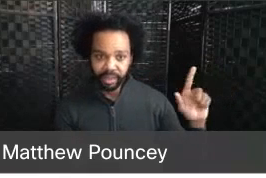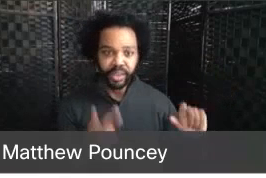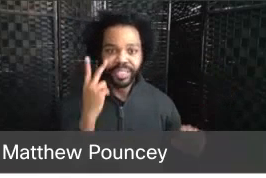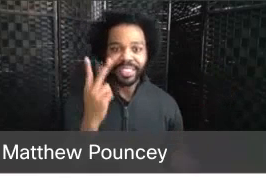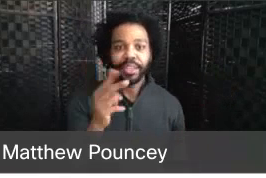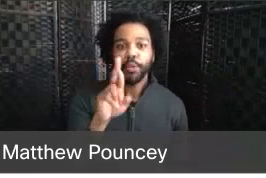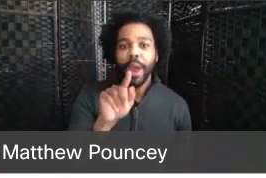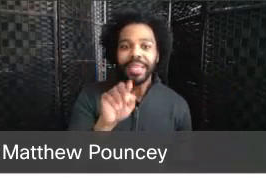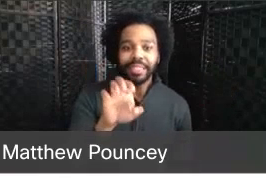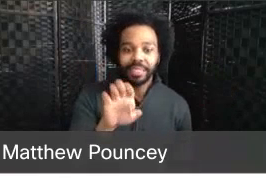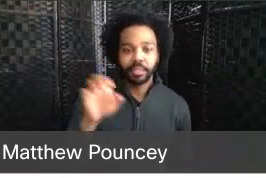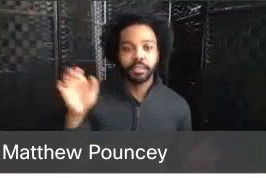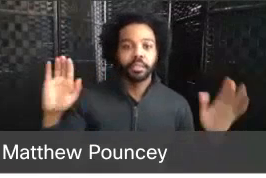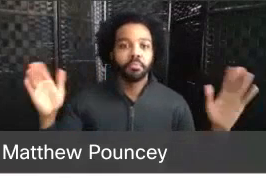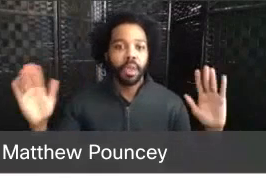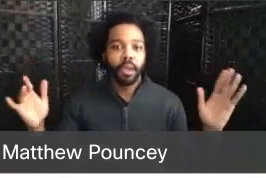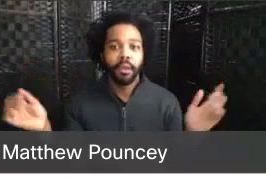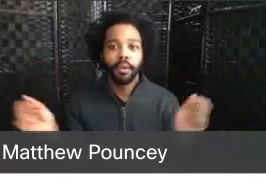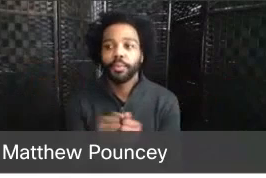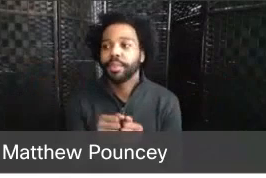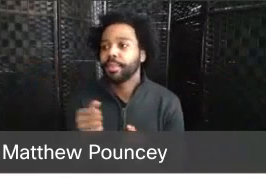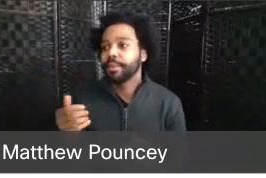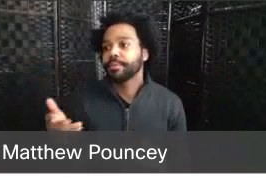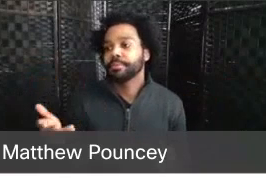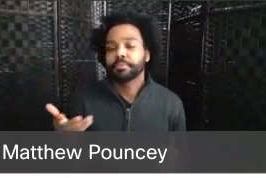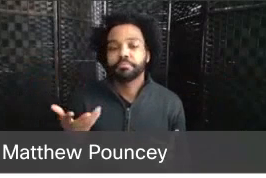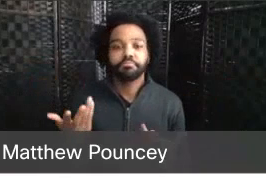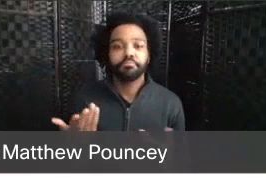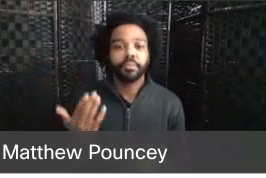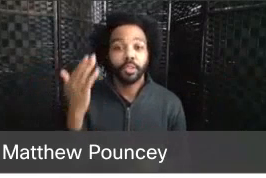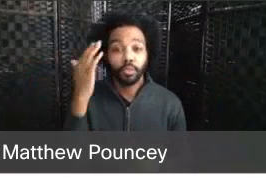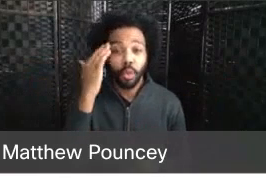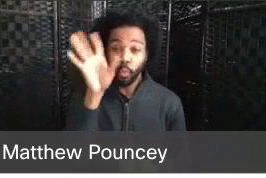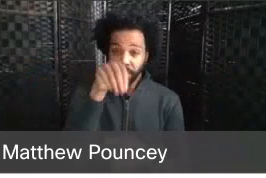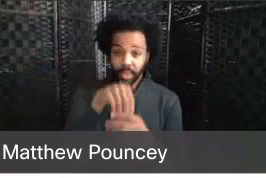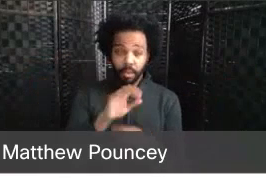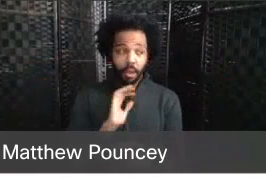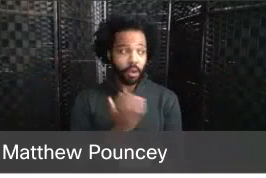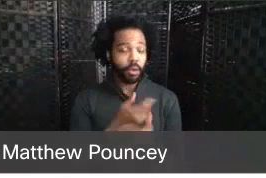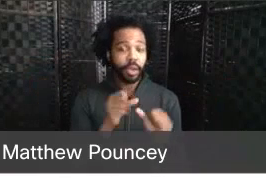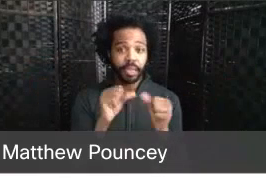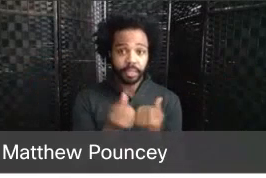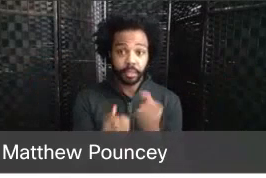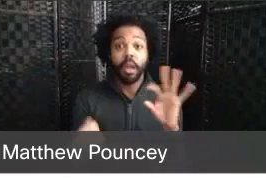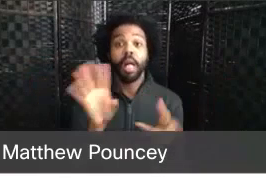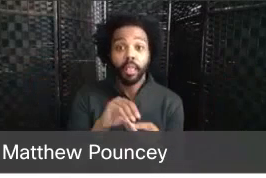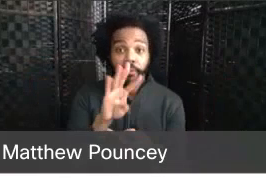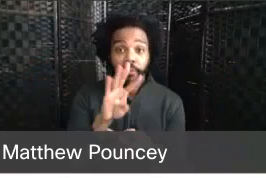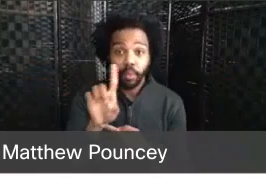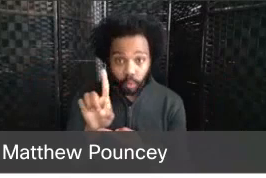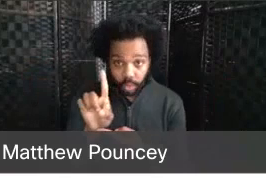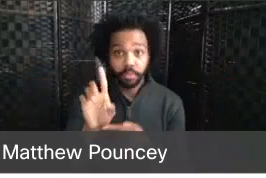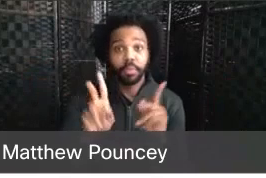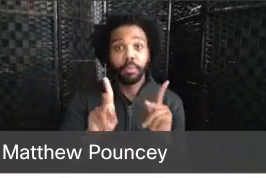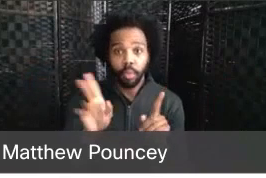in comparison with, we in the agency, while there have been 41 people who are in their natural